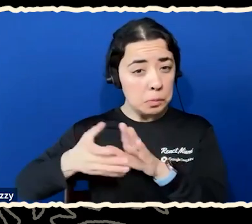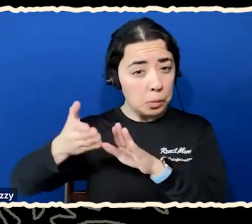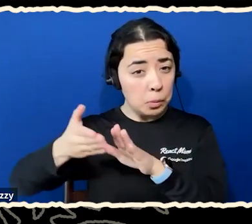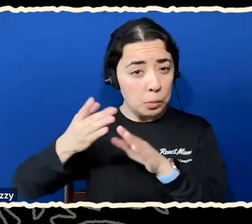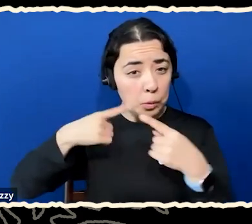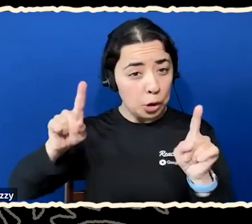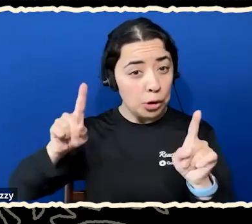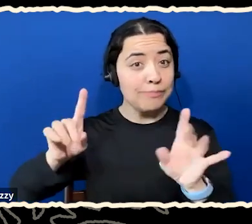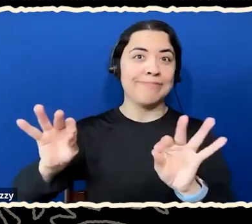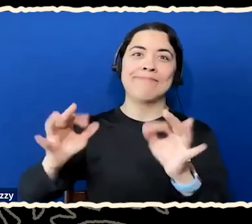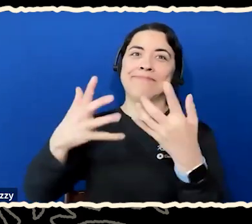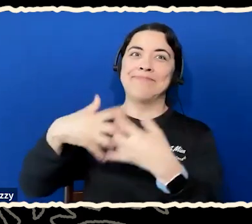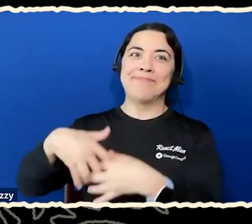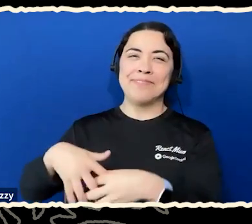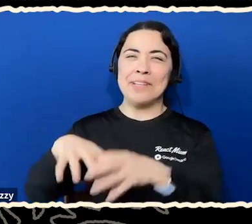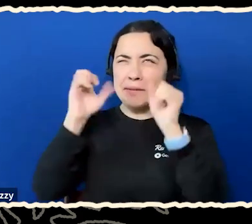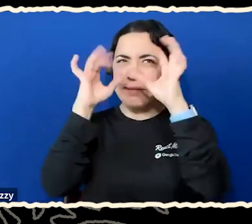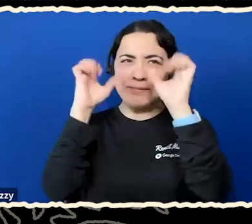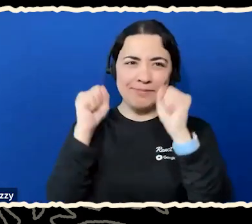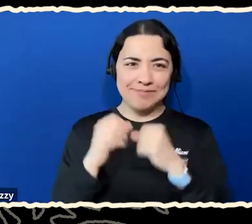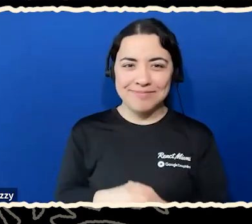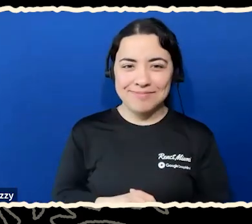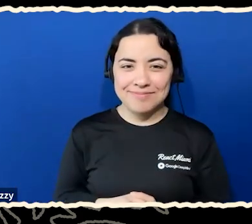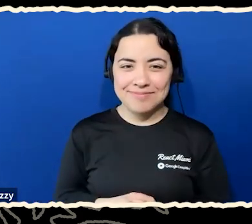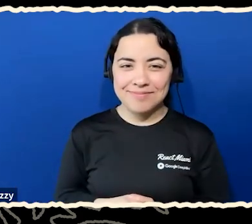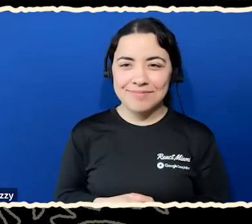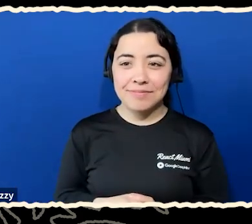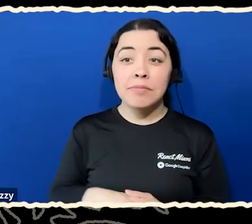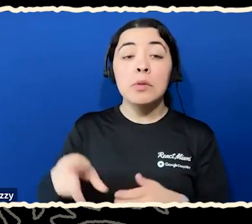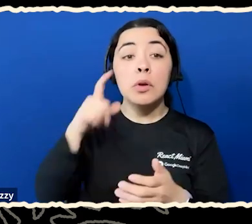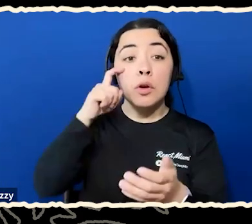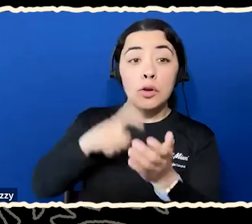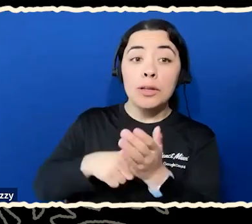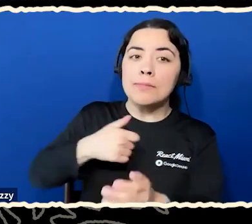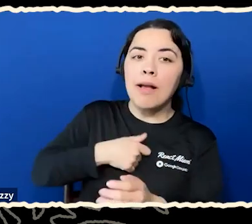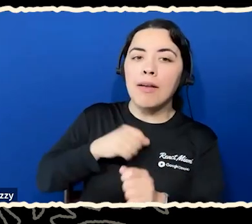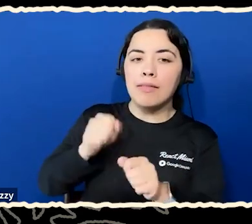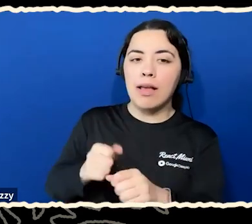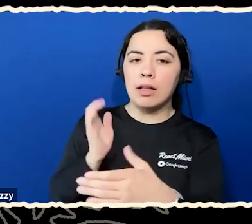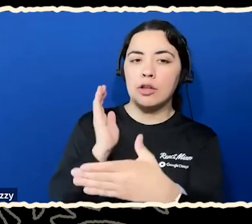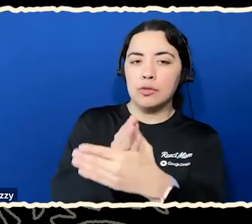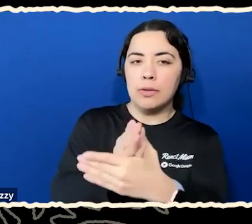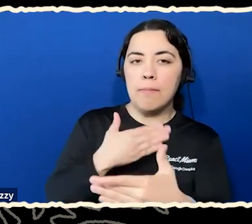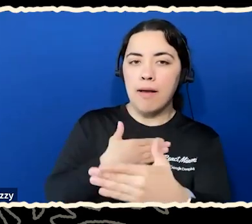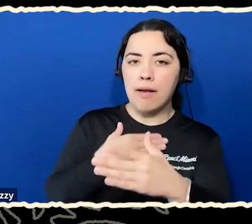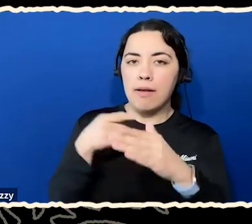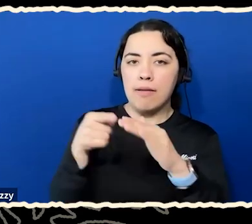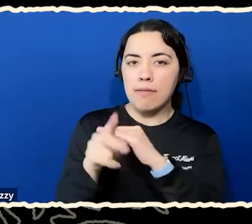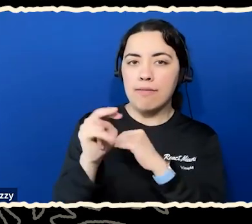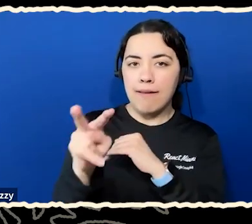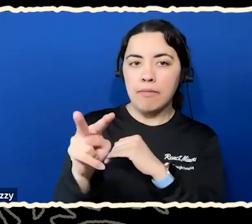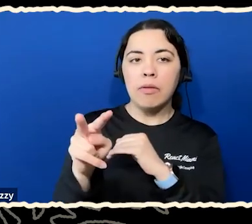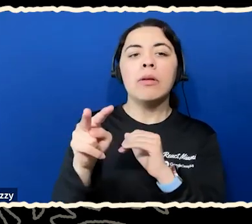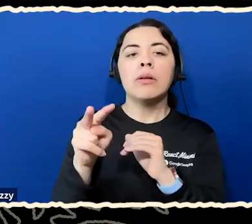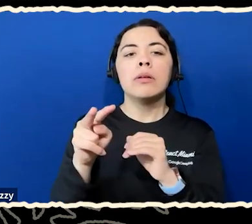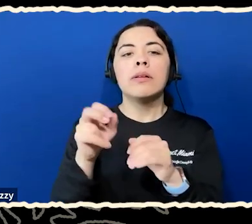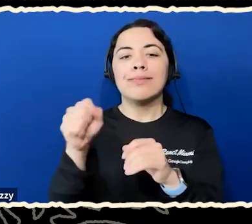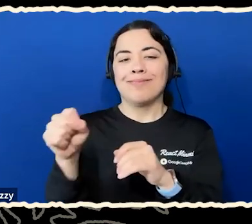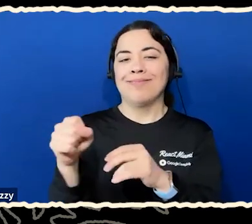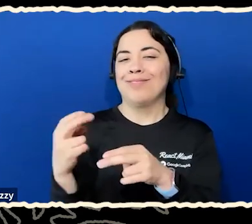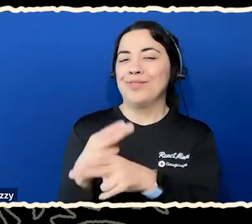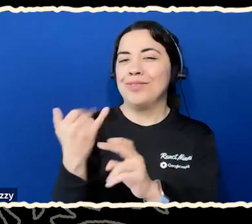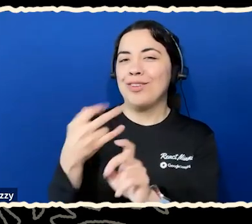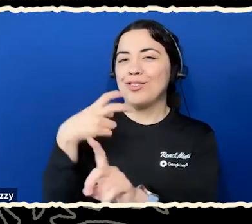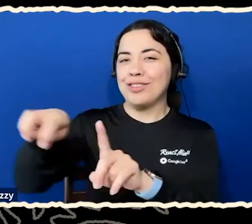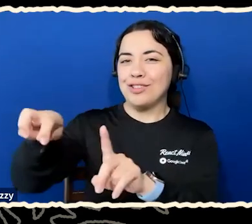So there we go. Amazing. And notice how I can like interrupt my navigations here. So it's it's using transitions.